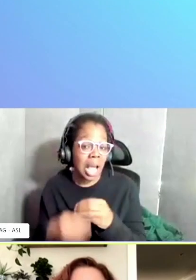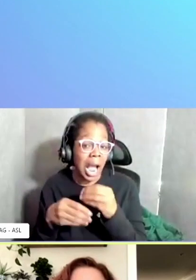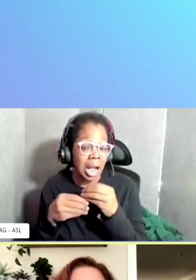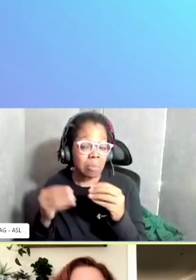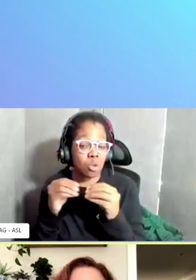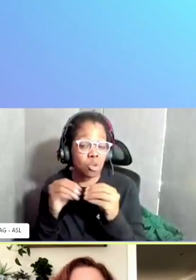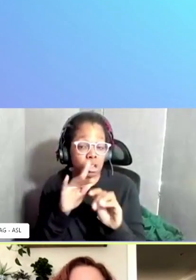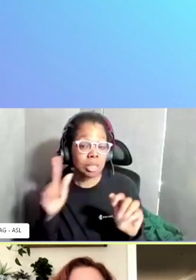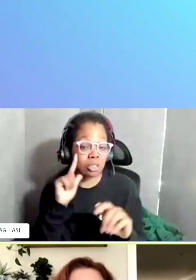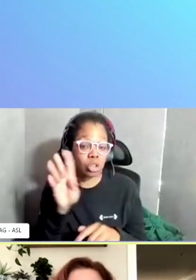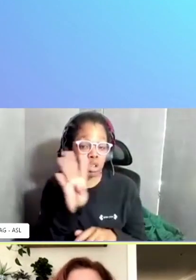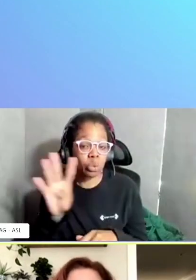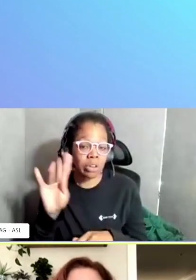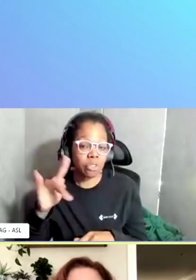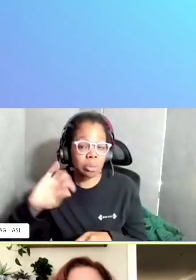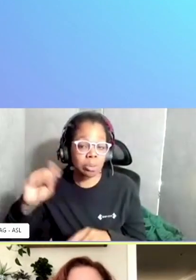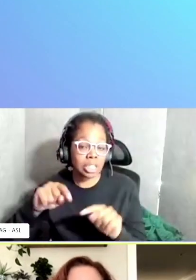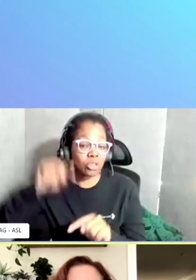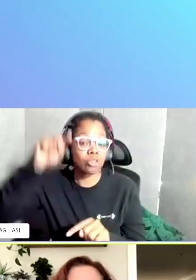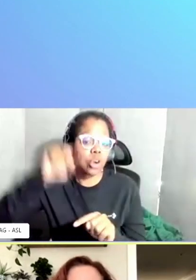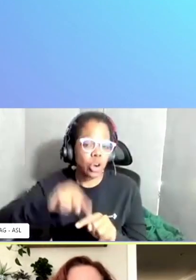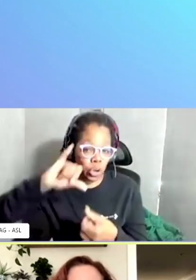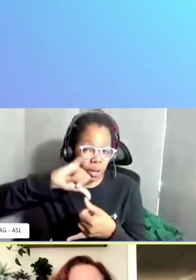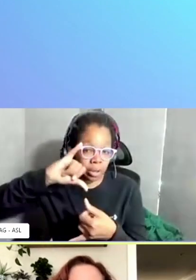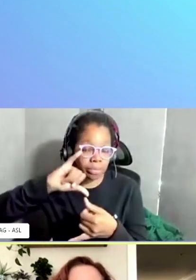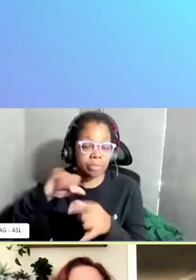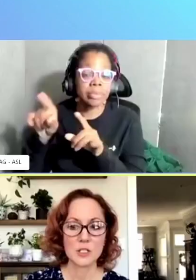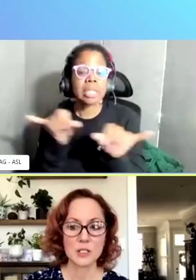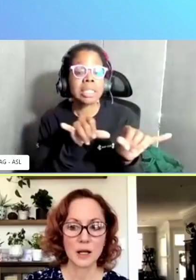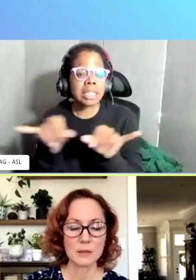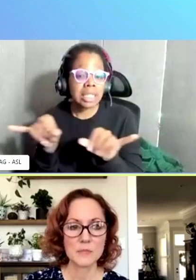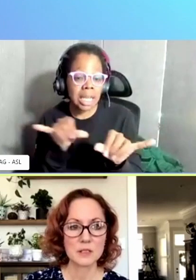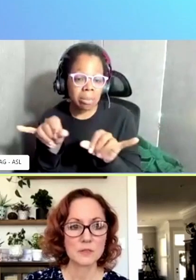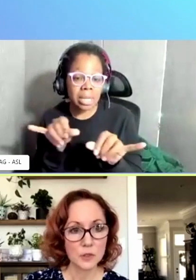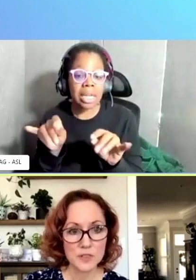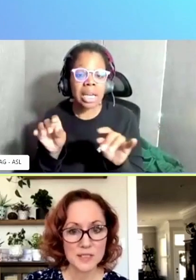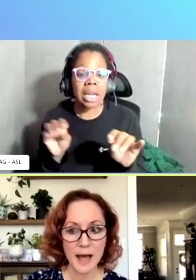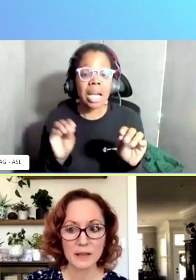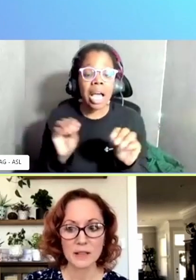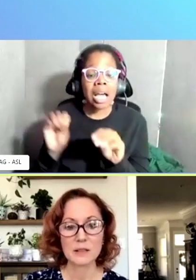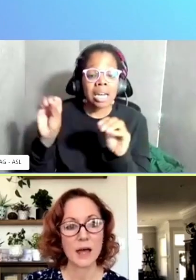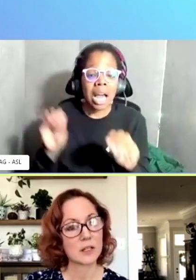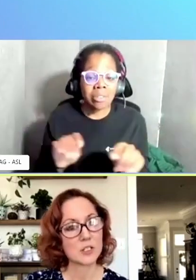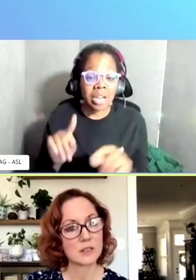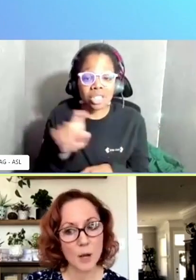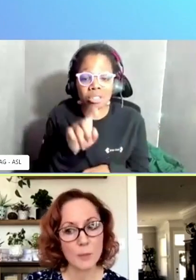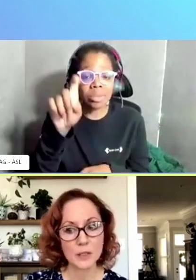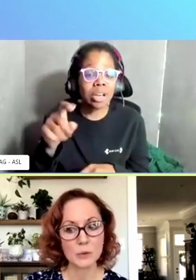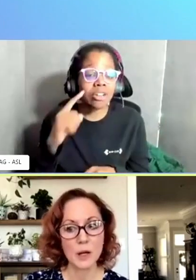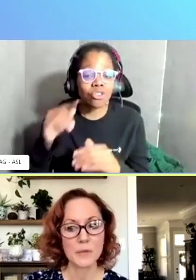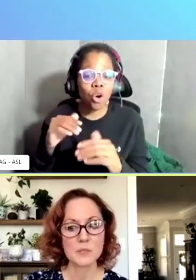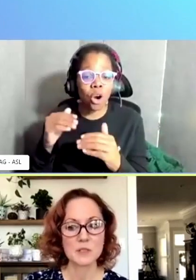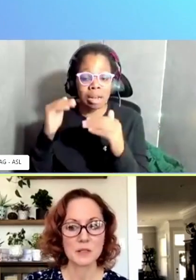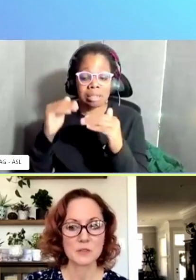the 24 pixel vertical height. And similarly, navigation items in a vertical stack in a navigation